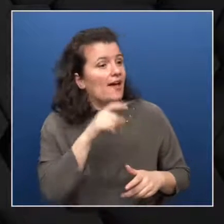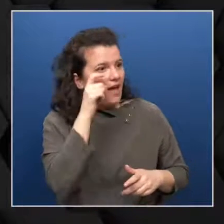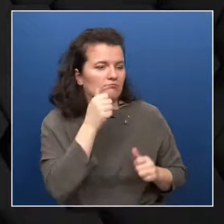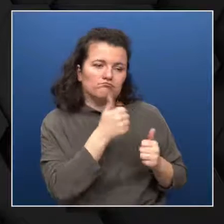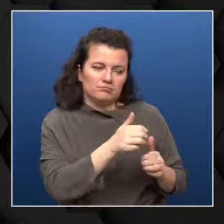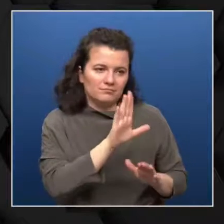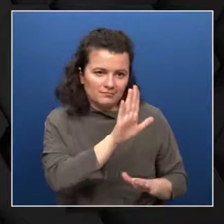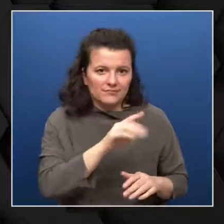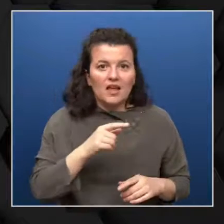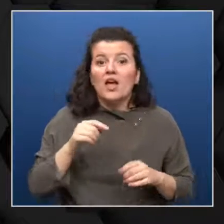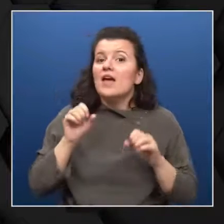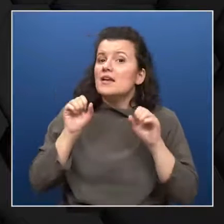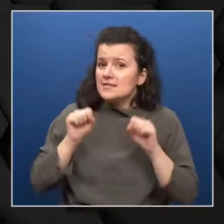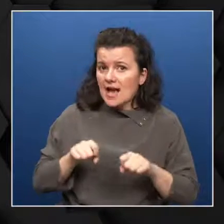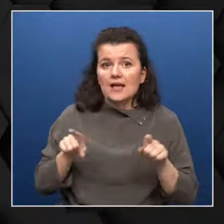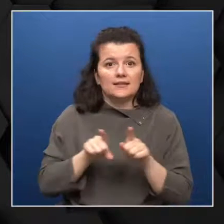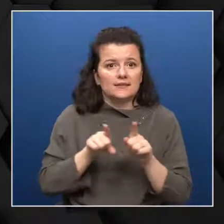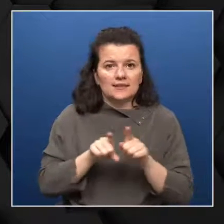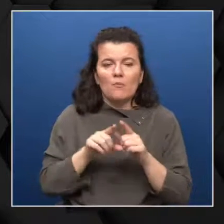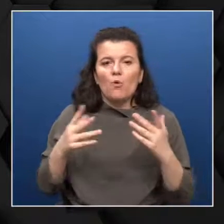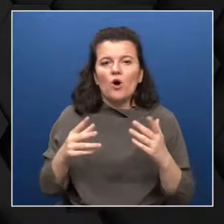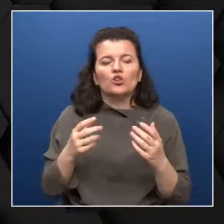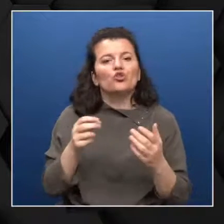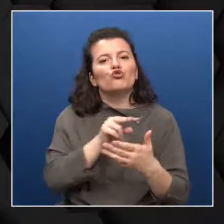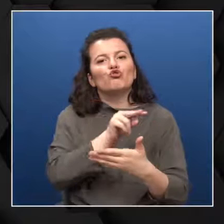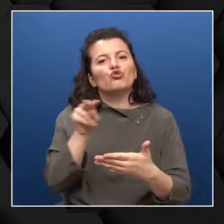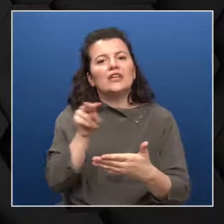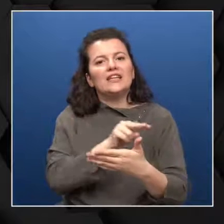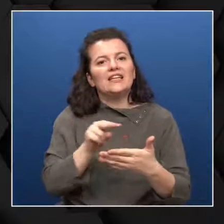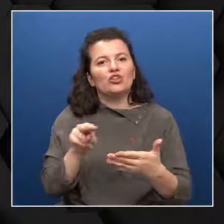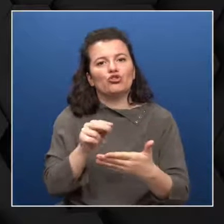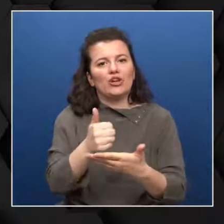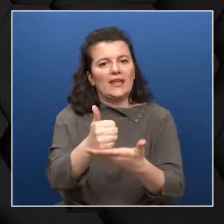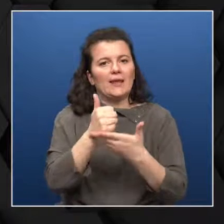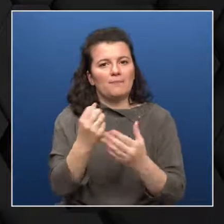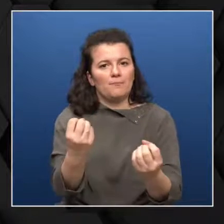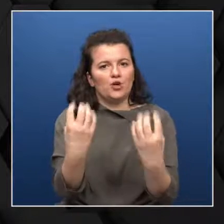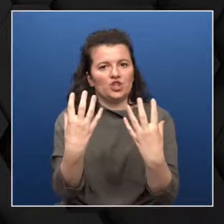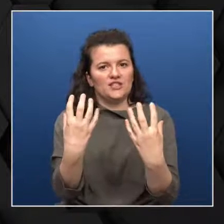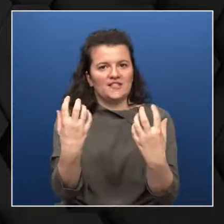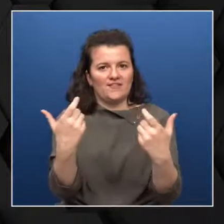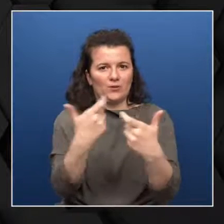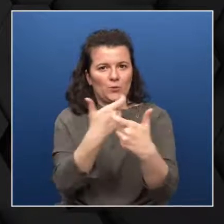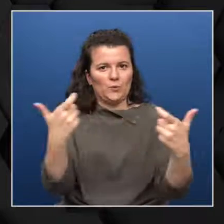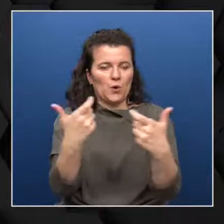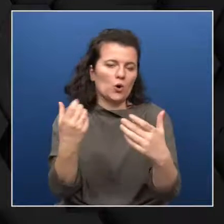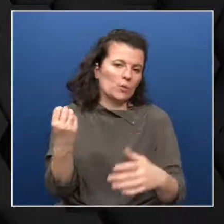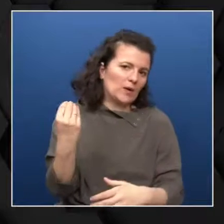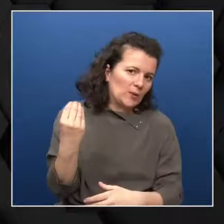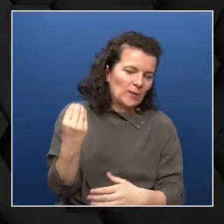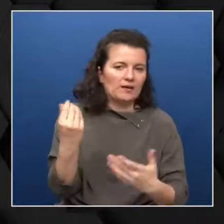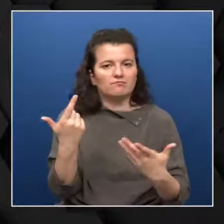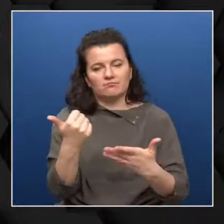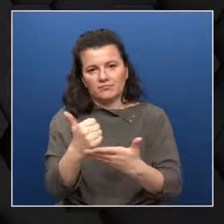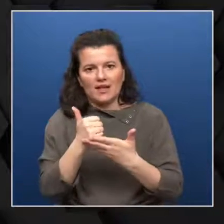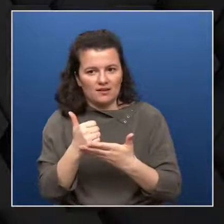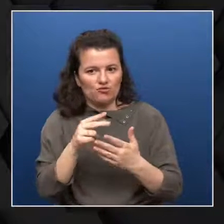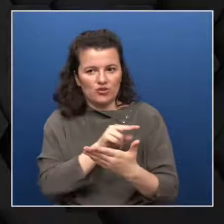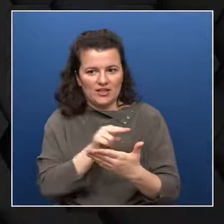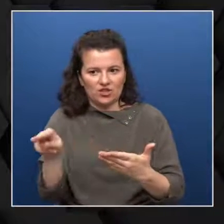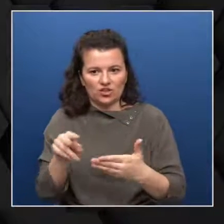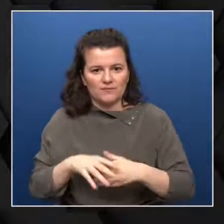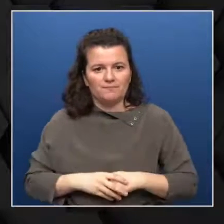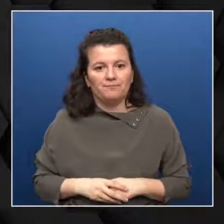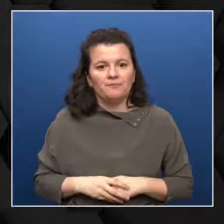to any of your websites. So I've got a nice little demo. I've got Immersive Reader. And second of all, I want to show you how to do before the